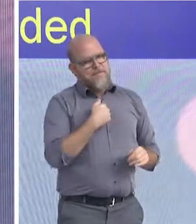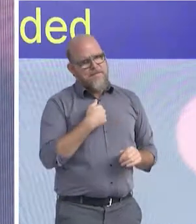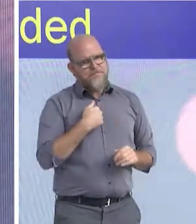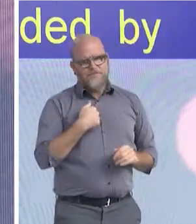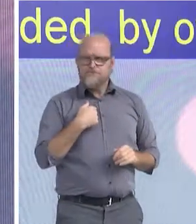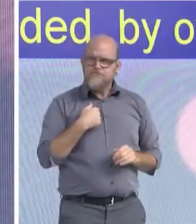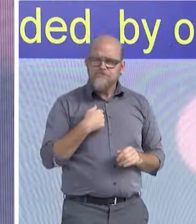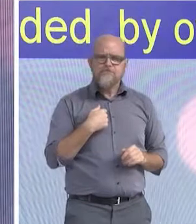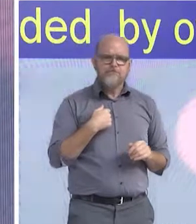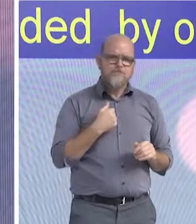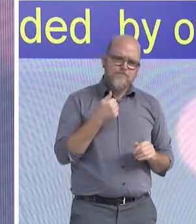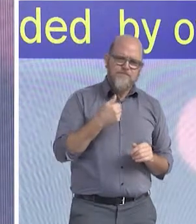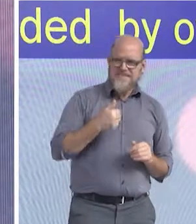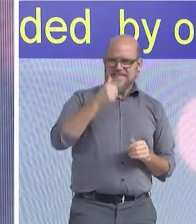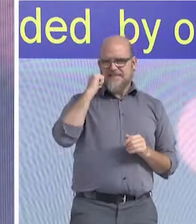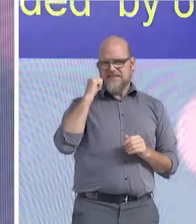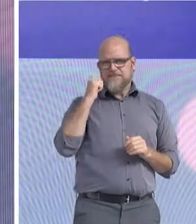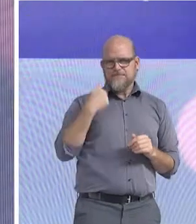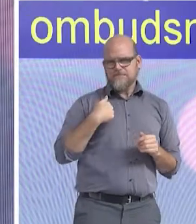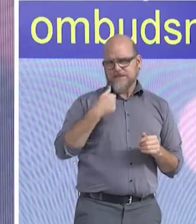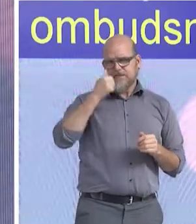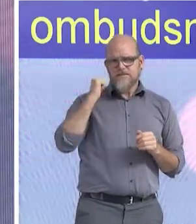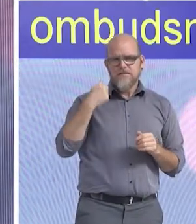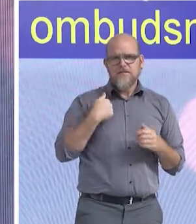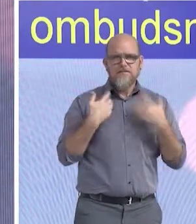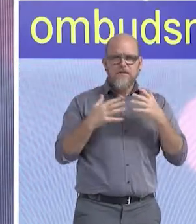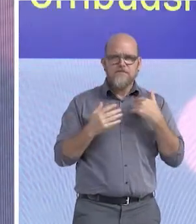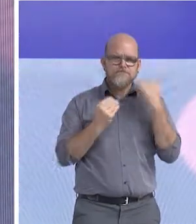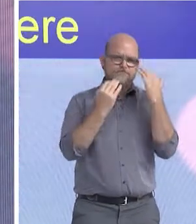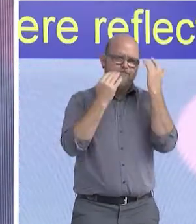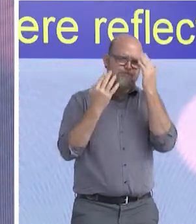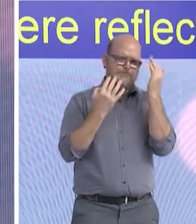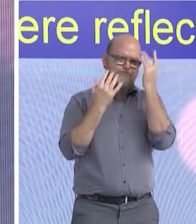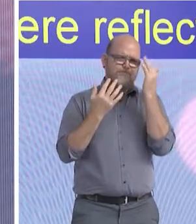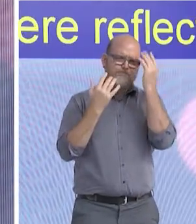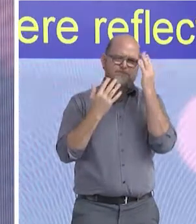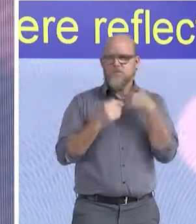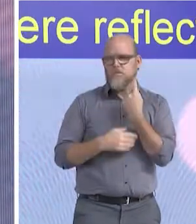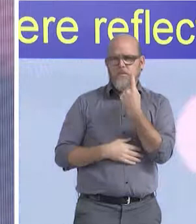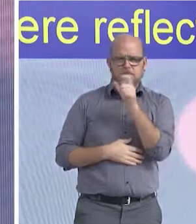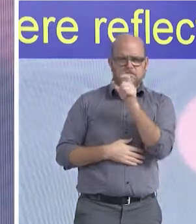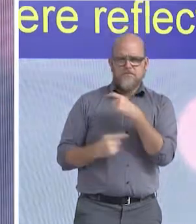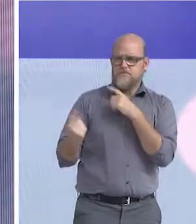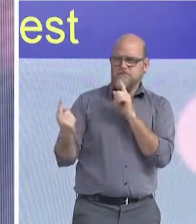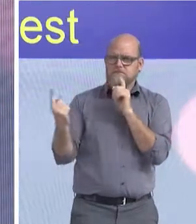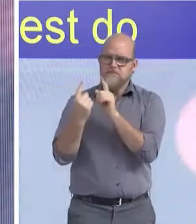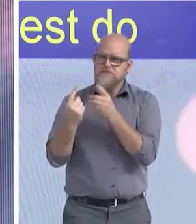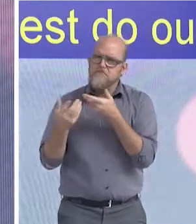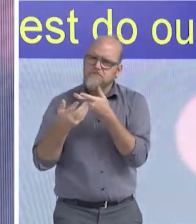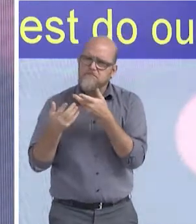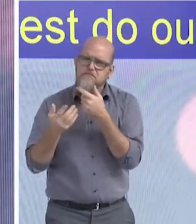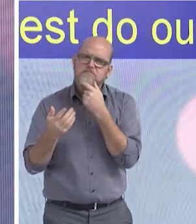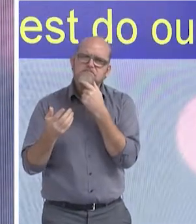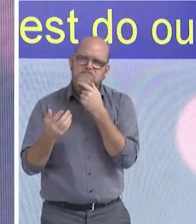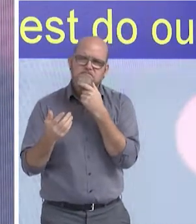Ombudsman and auditors. And we were reflecting on how, you know, we can best do our job in time